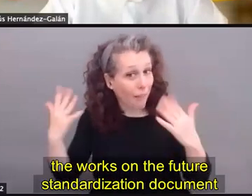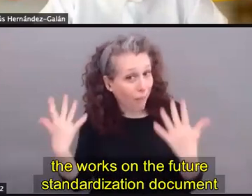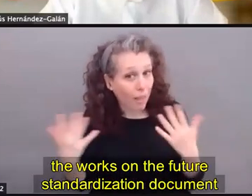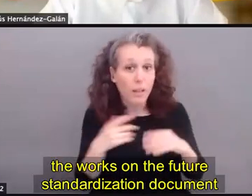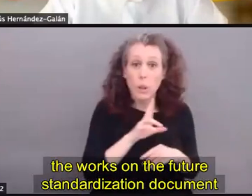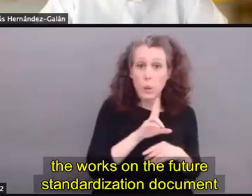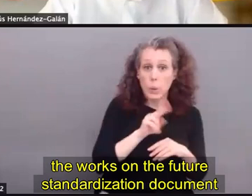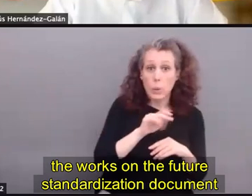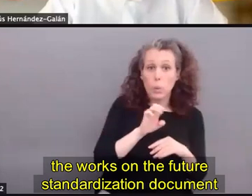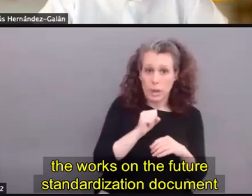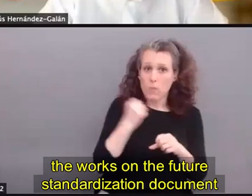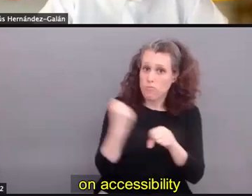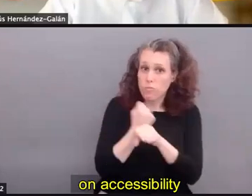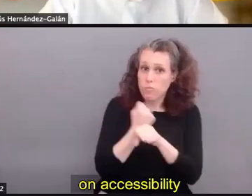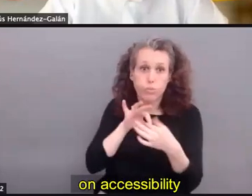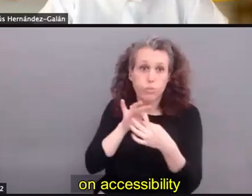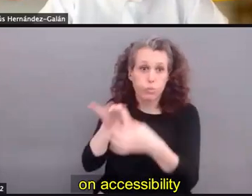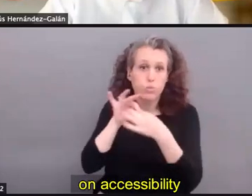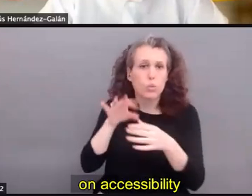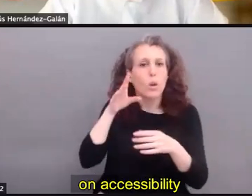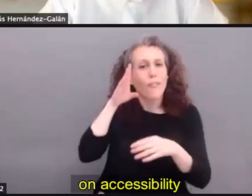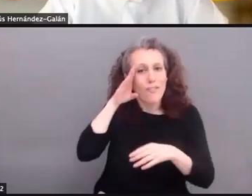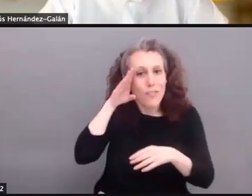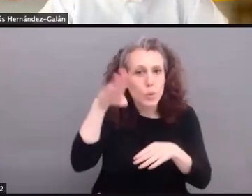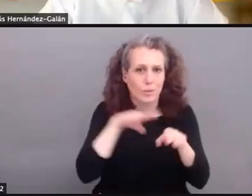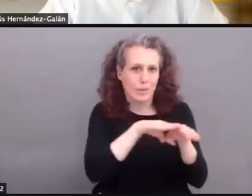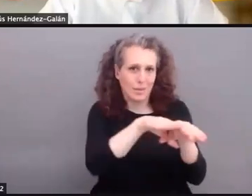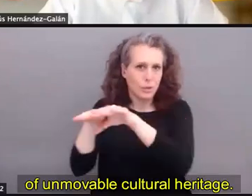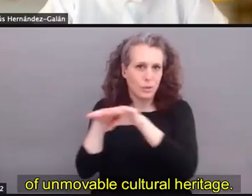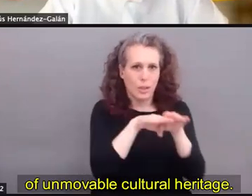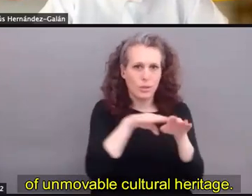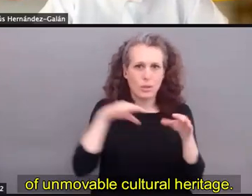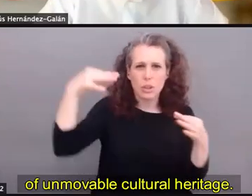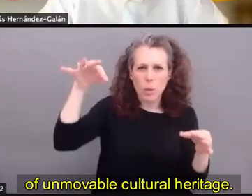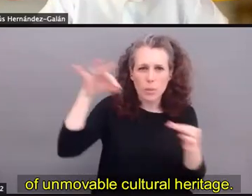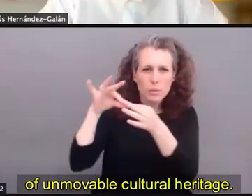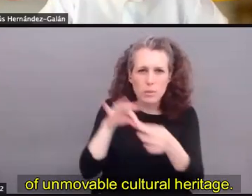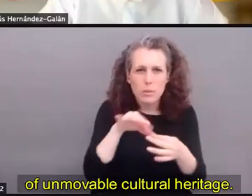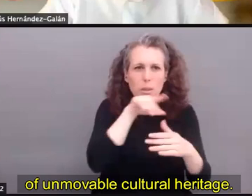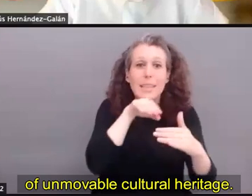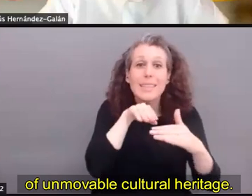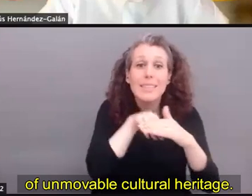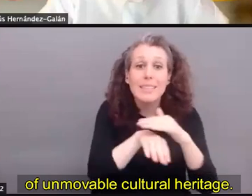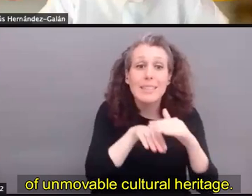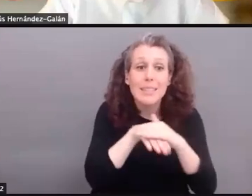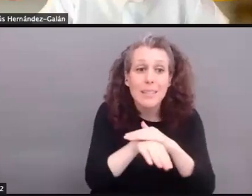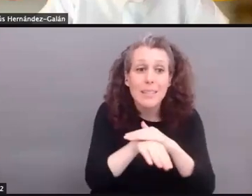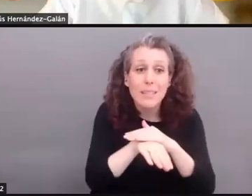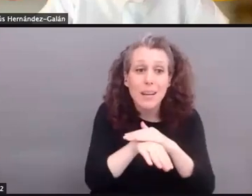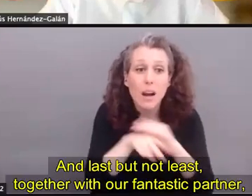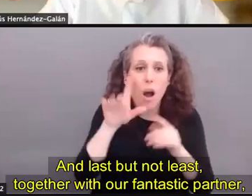future standardization document on accessibility of immovable cultural